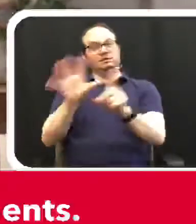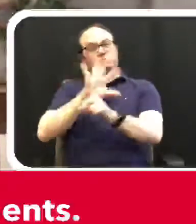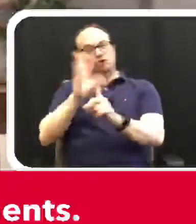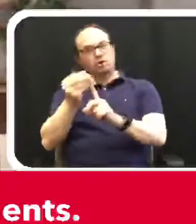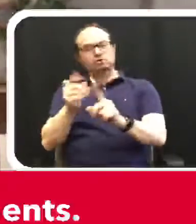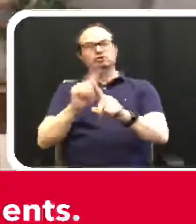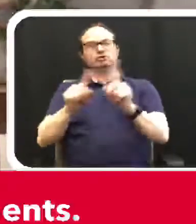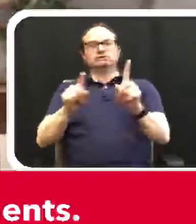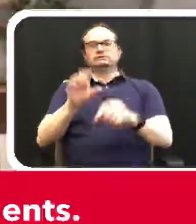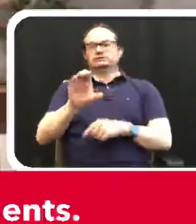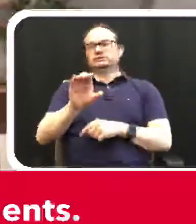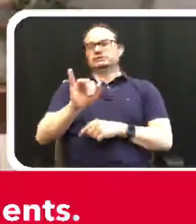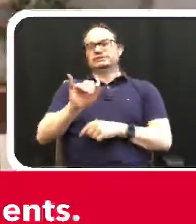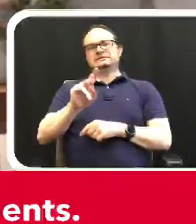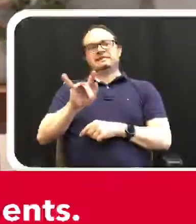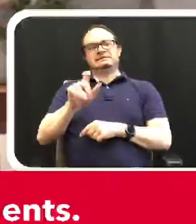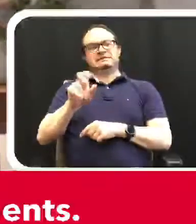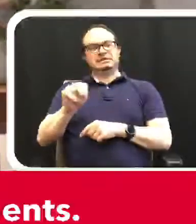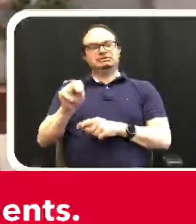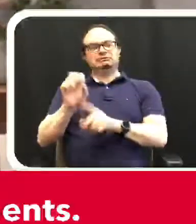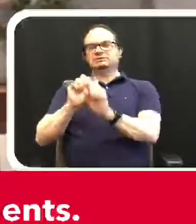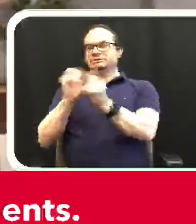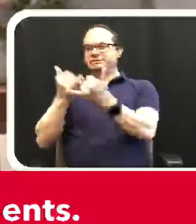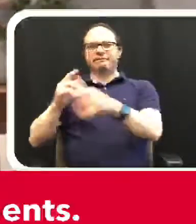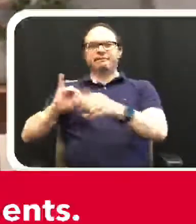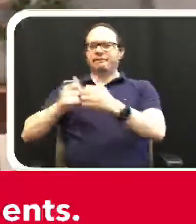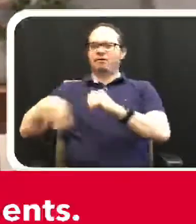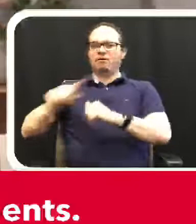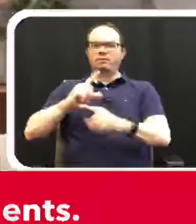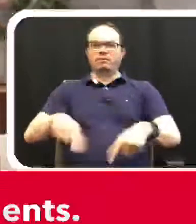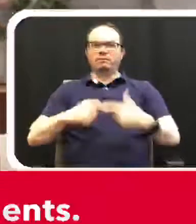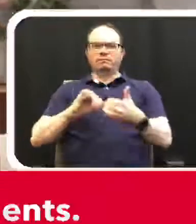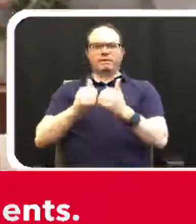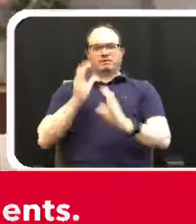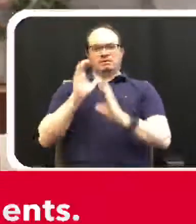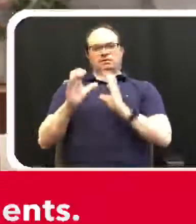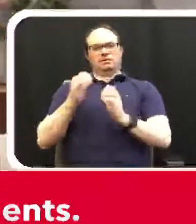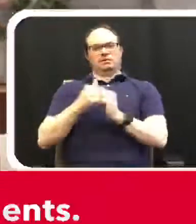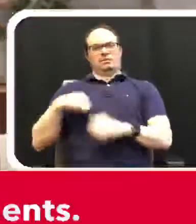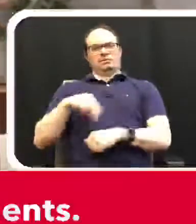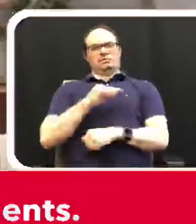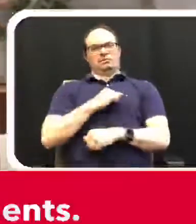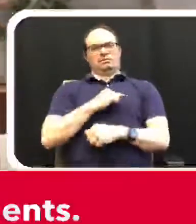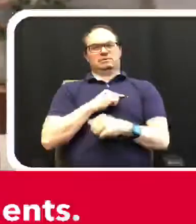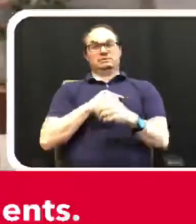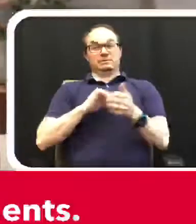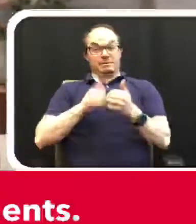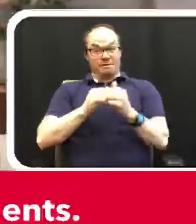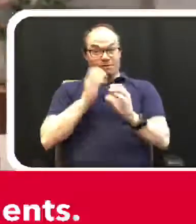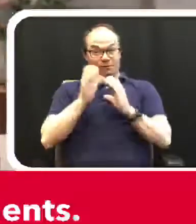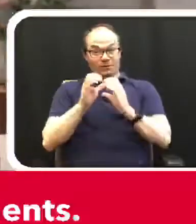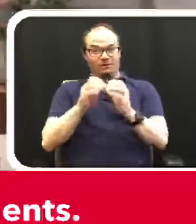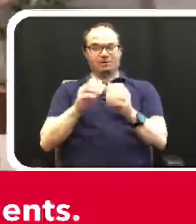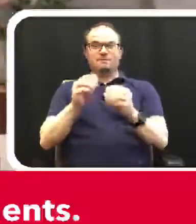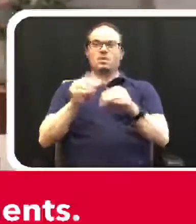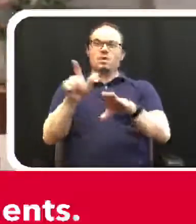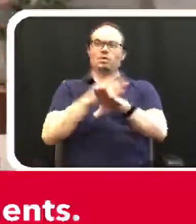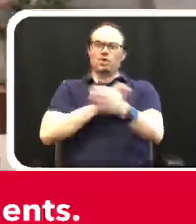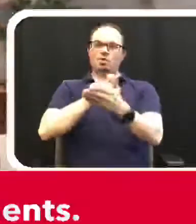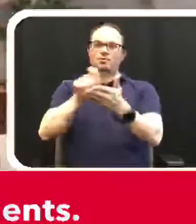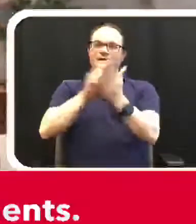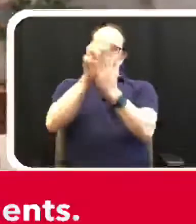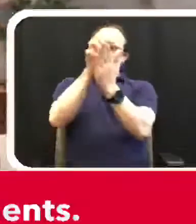have lived, is by what they communicate to us through longer forms of writing.